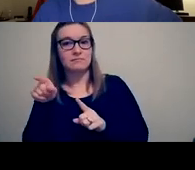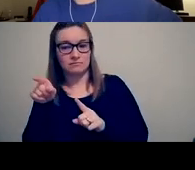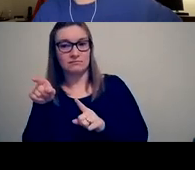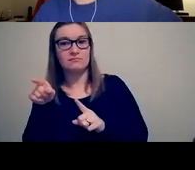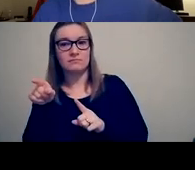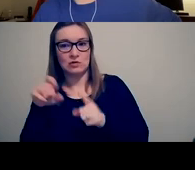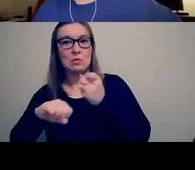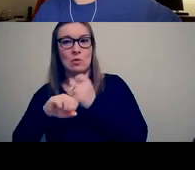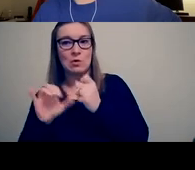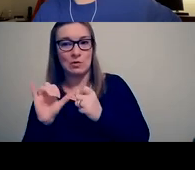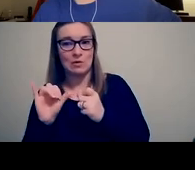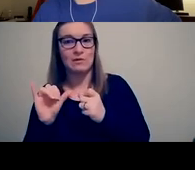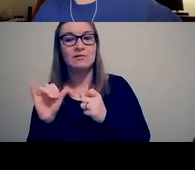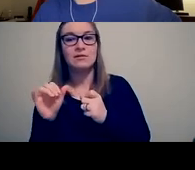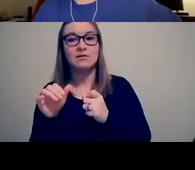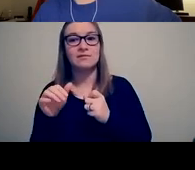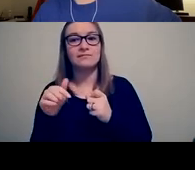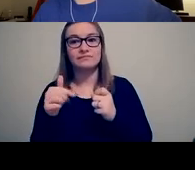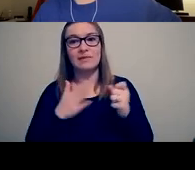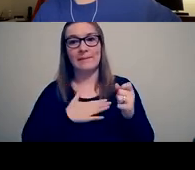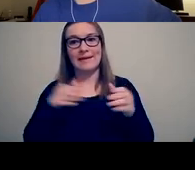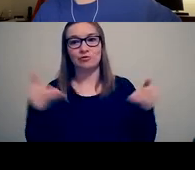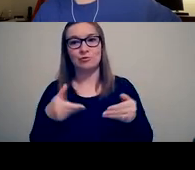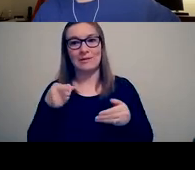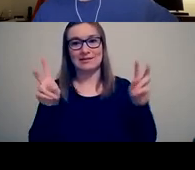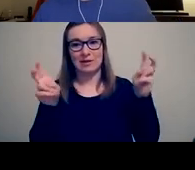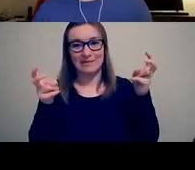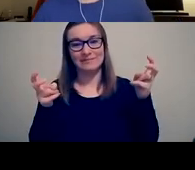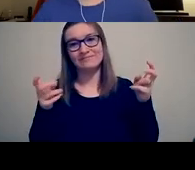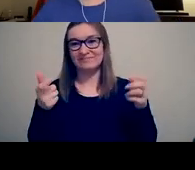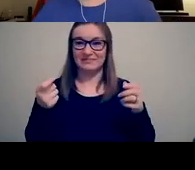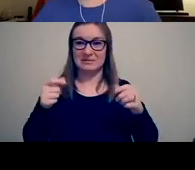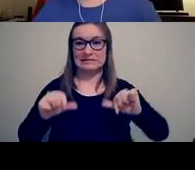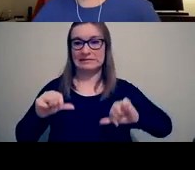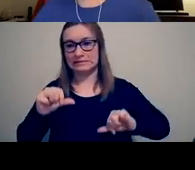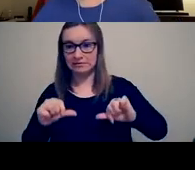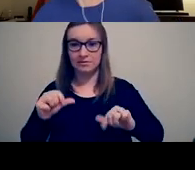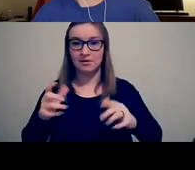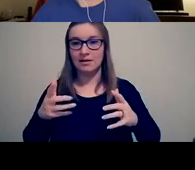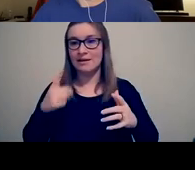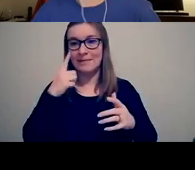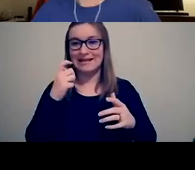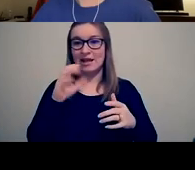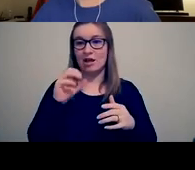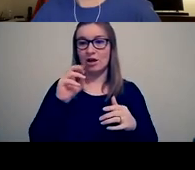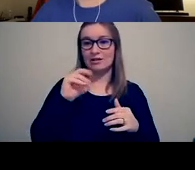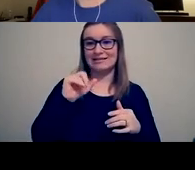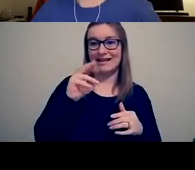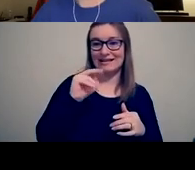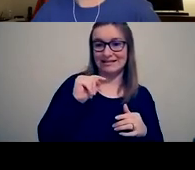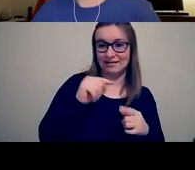it actually, this kind of, I opened up this talk, is kind of questionable, you see, because of this content first context